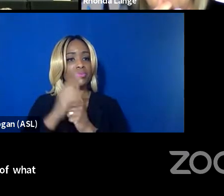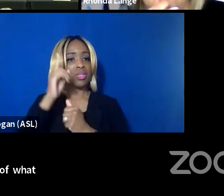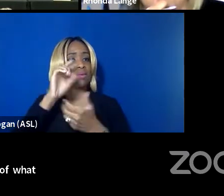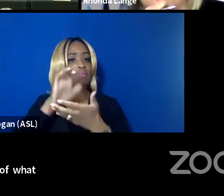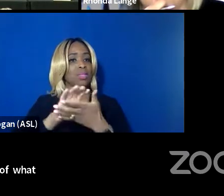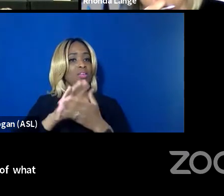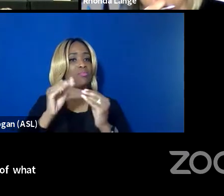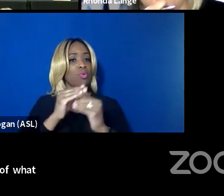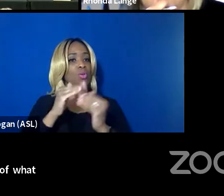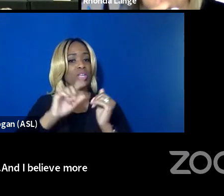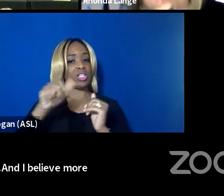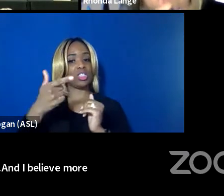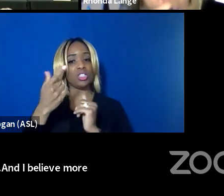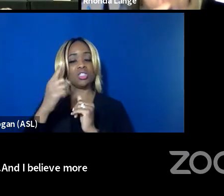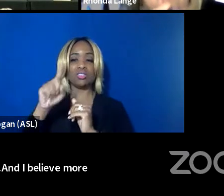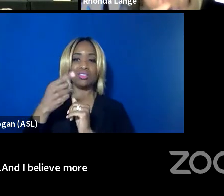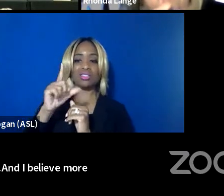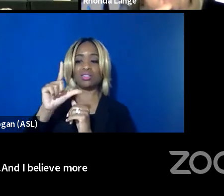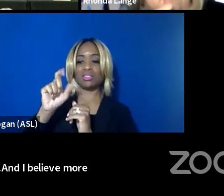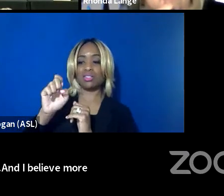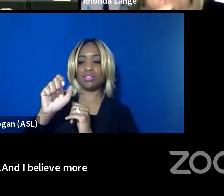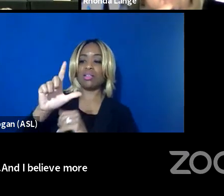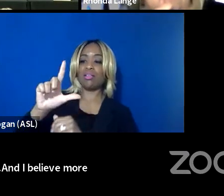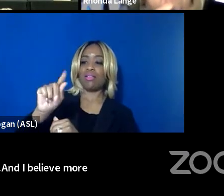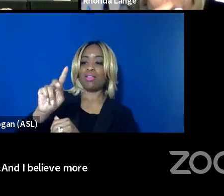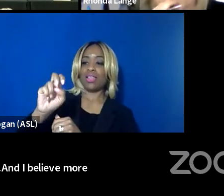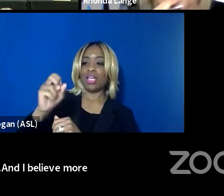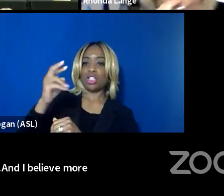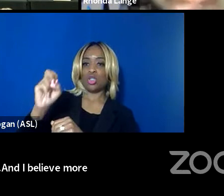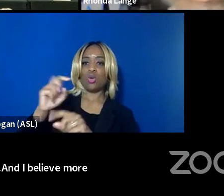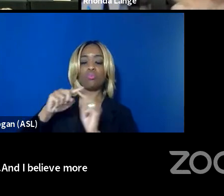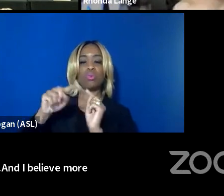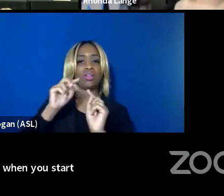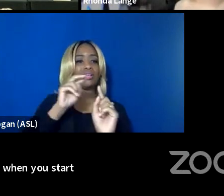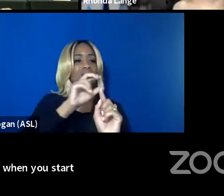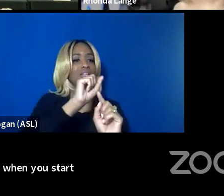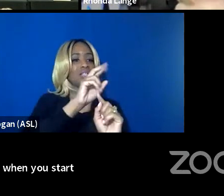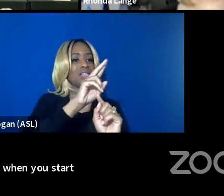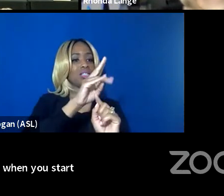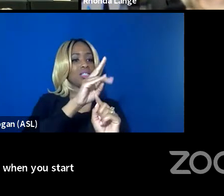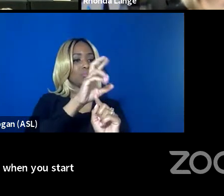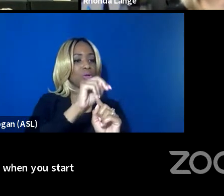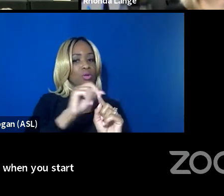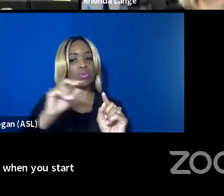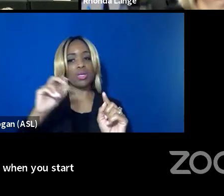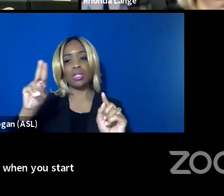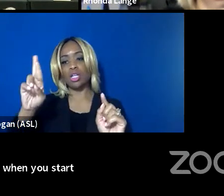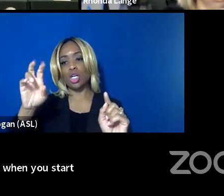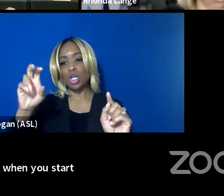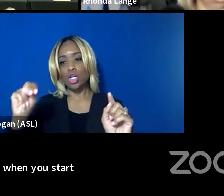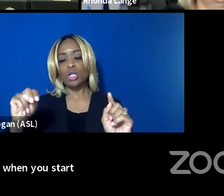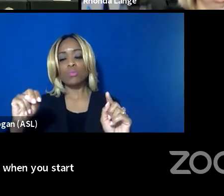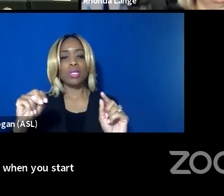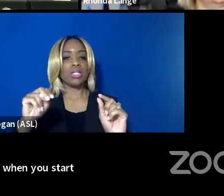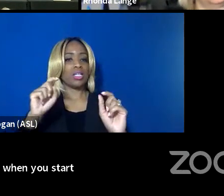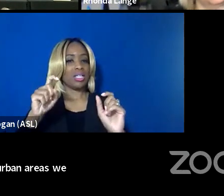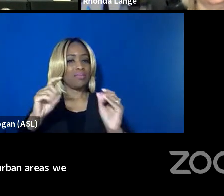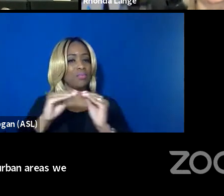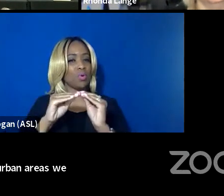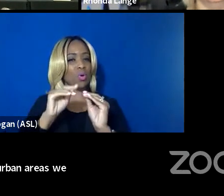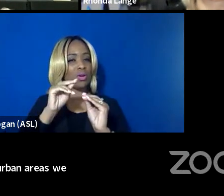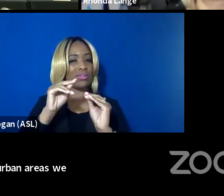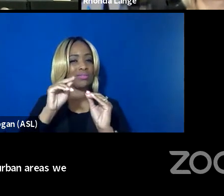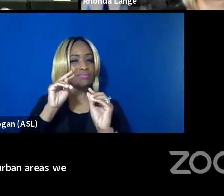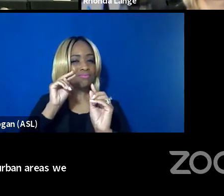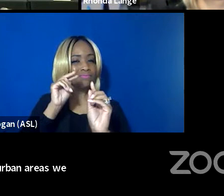just the lakeshore, but when you start looking at urban and suburban areas, that we need to look more at, I